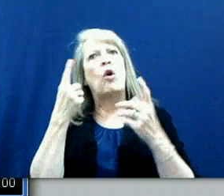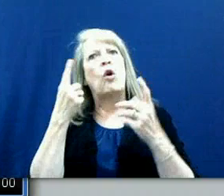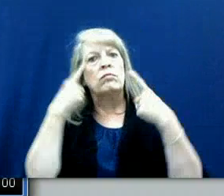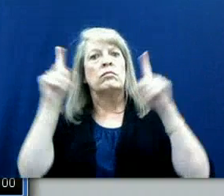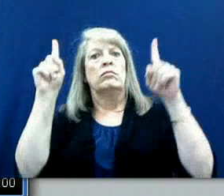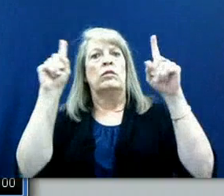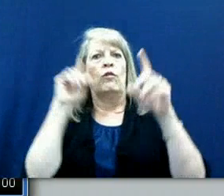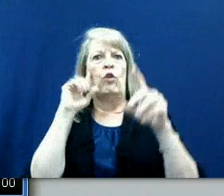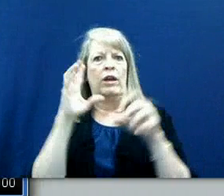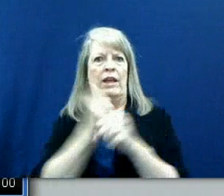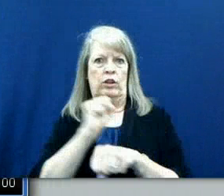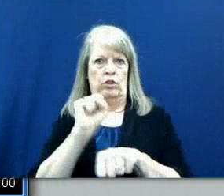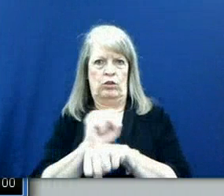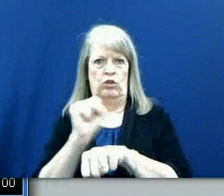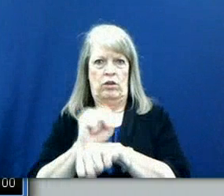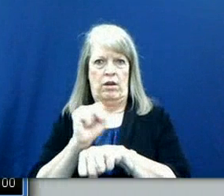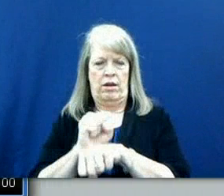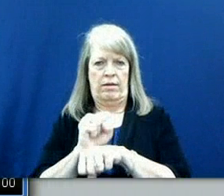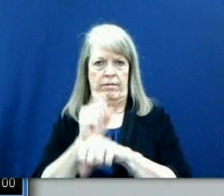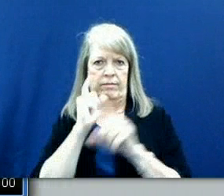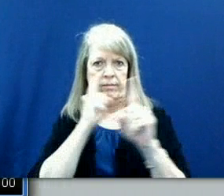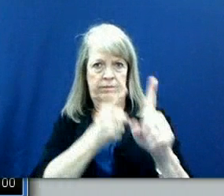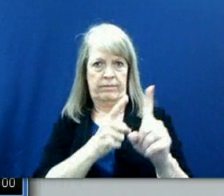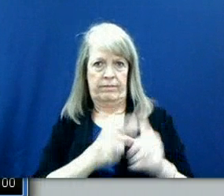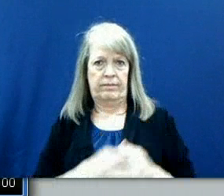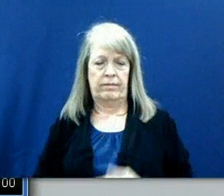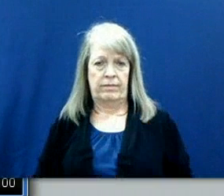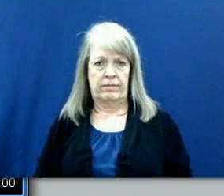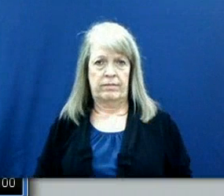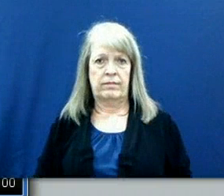outcome.